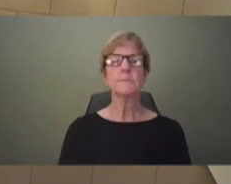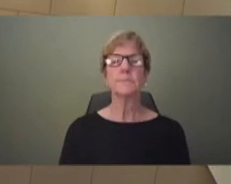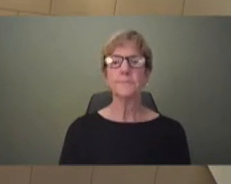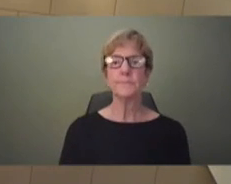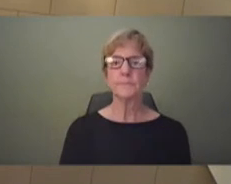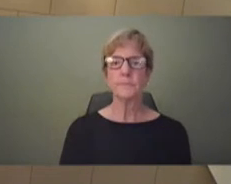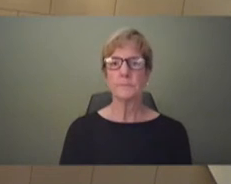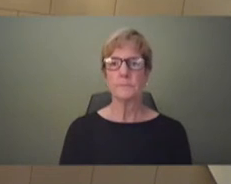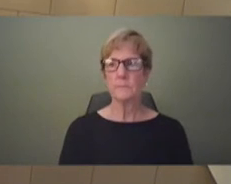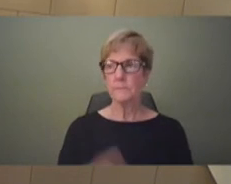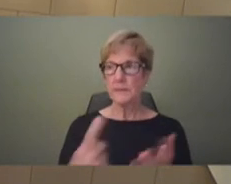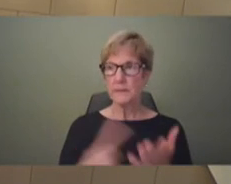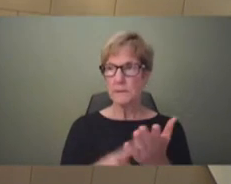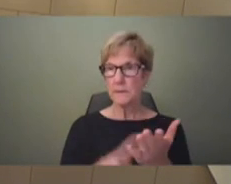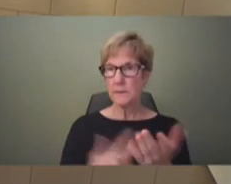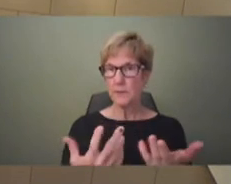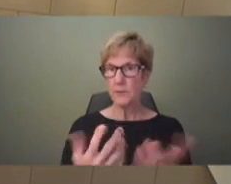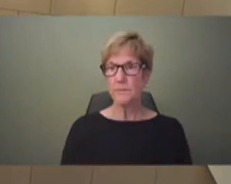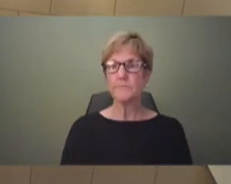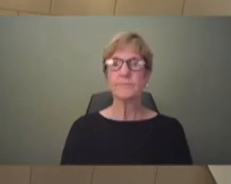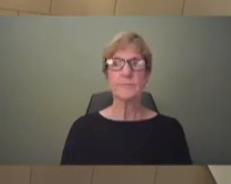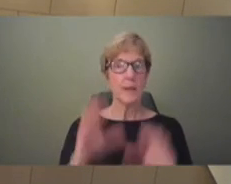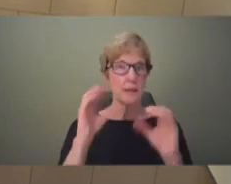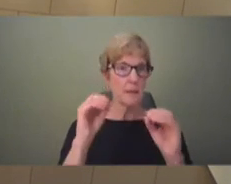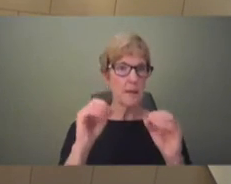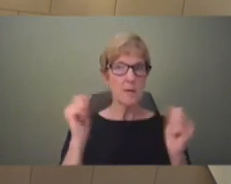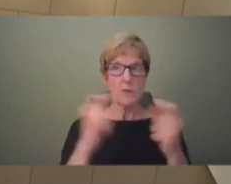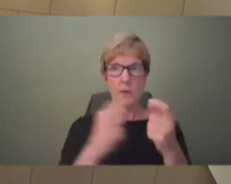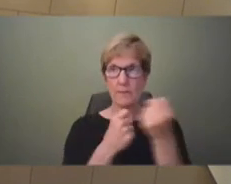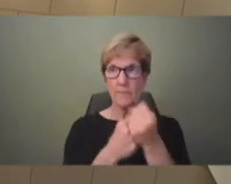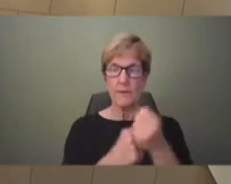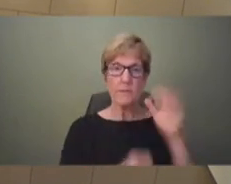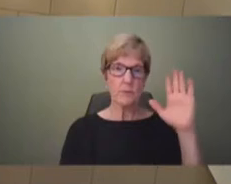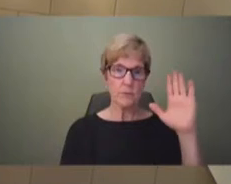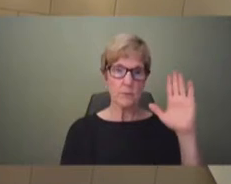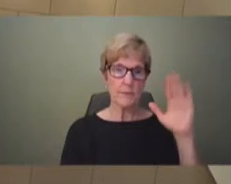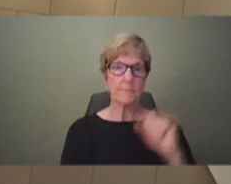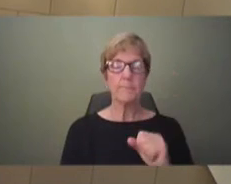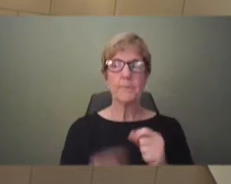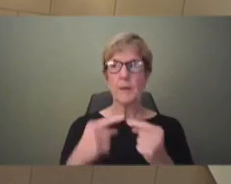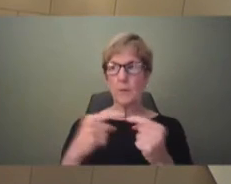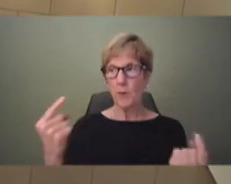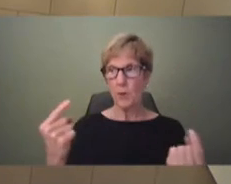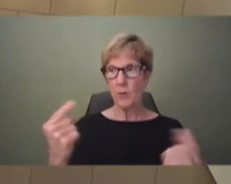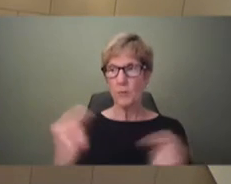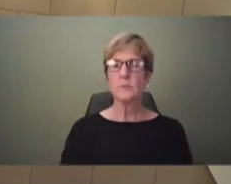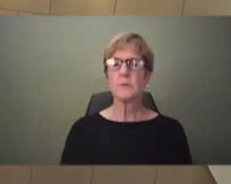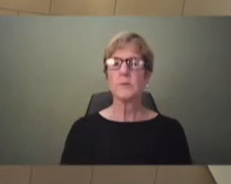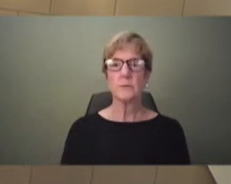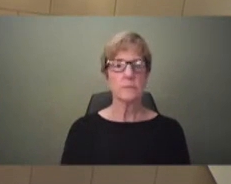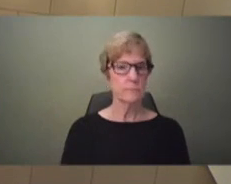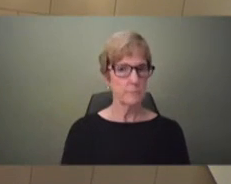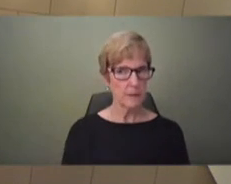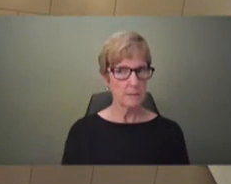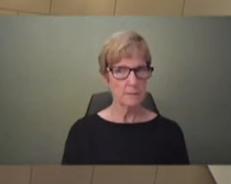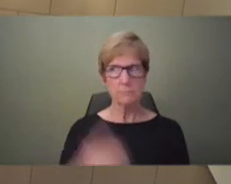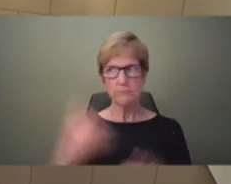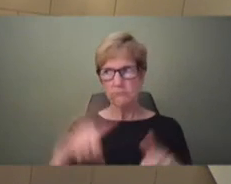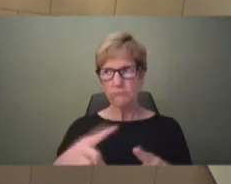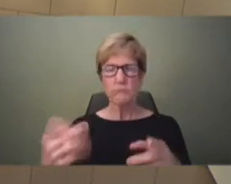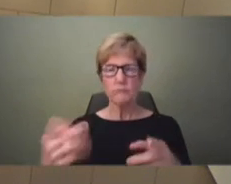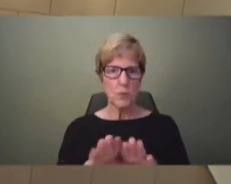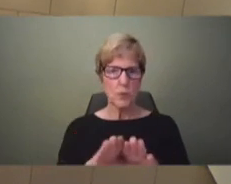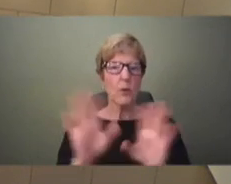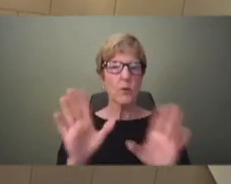discussion that motions here none all in favor please raise your hand any opposed see seeing none that is unanimous to close the